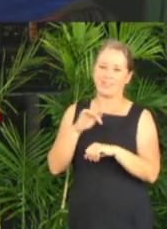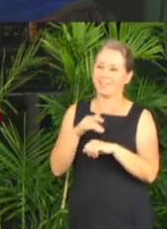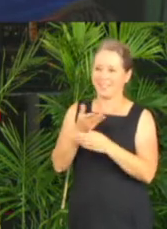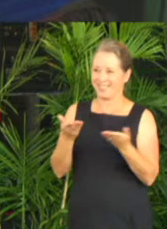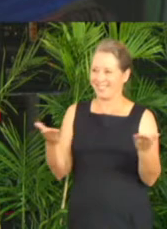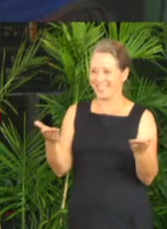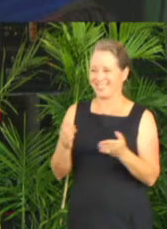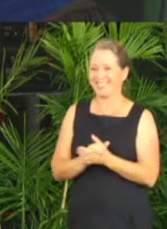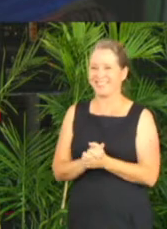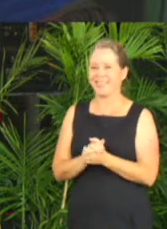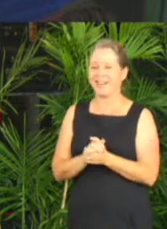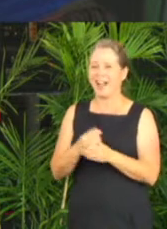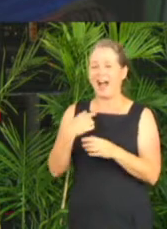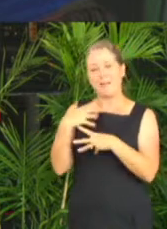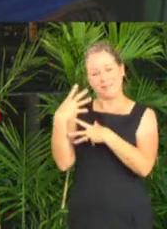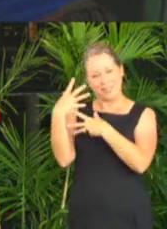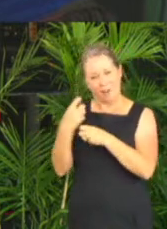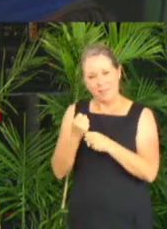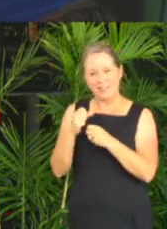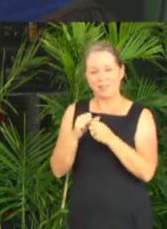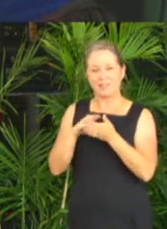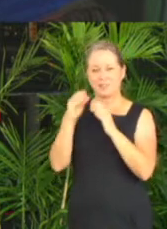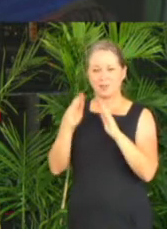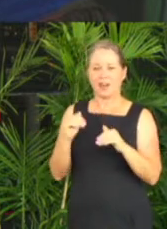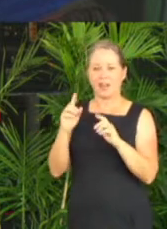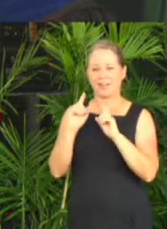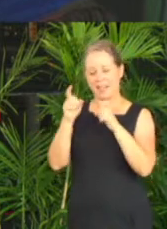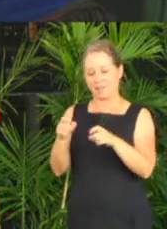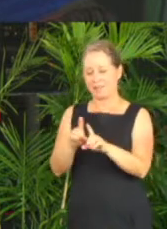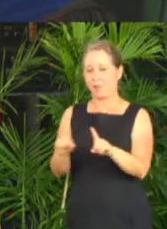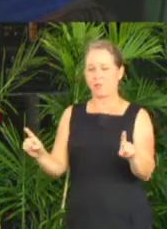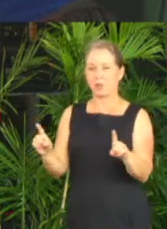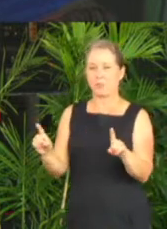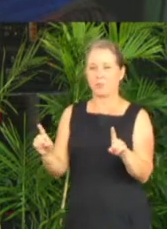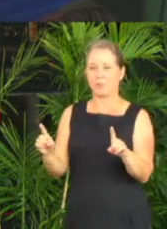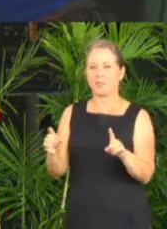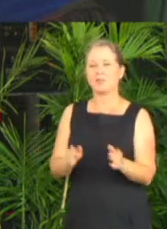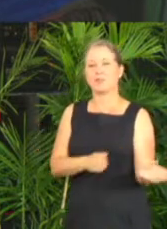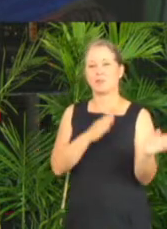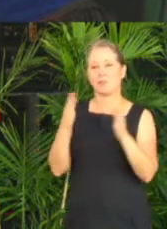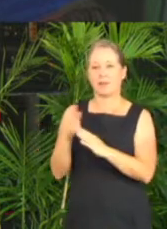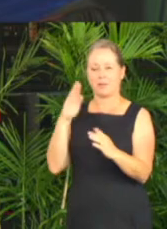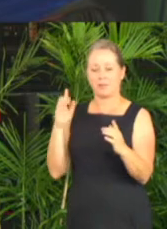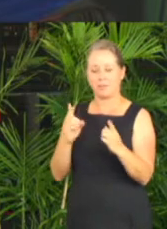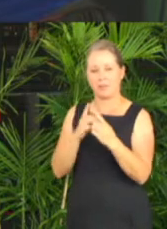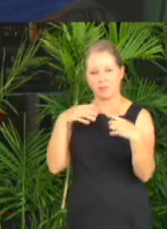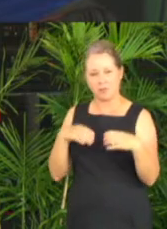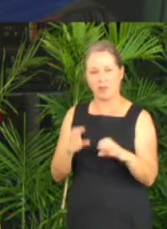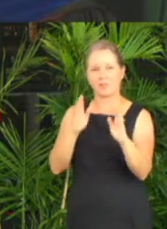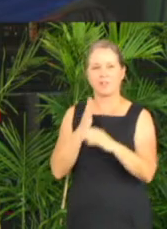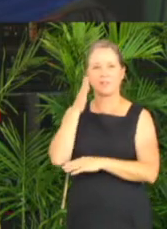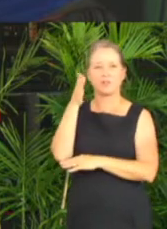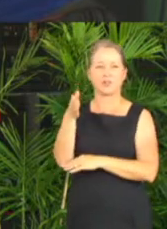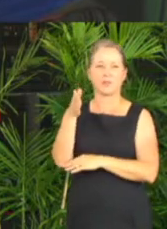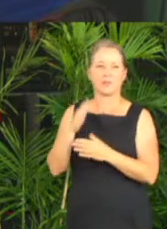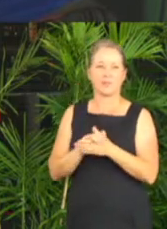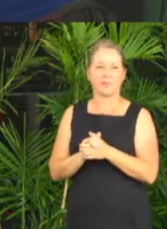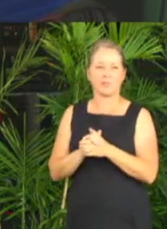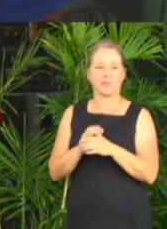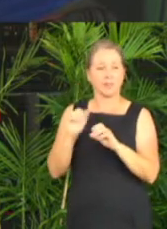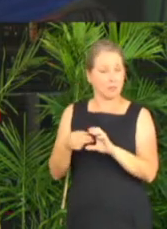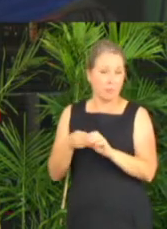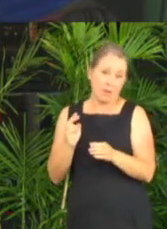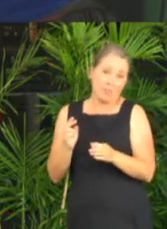here. And I'm confident that every student I hand a diploma to is prepared to meet the challenge of the futures. You could have